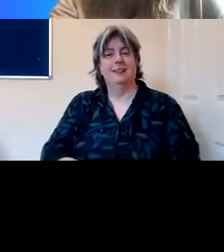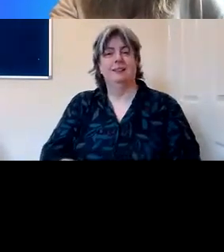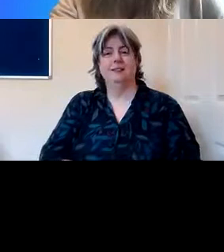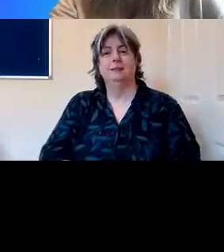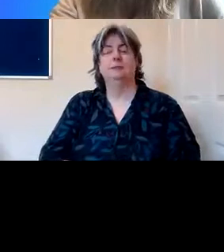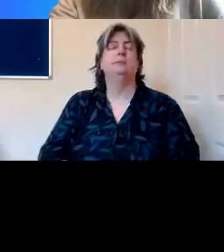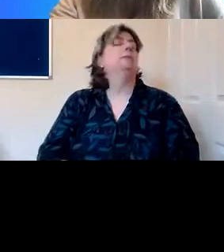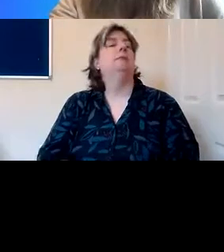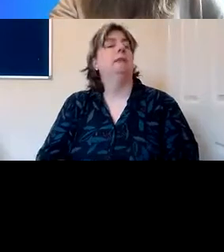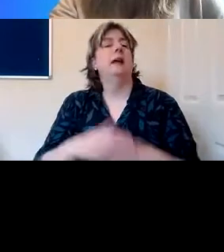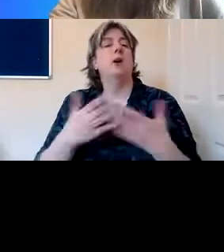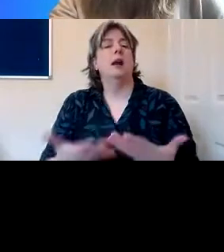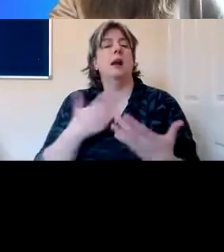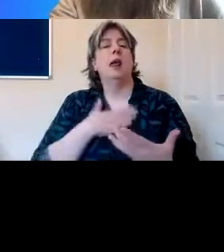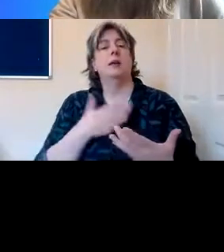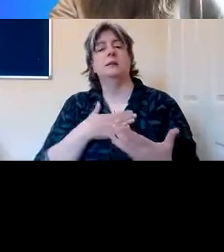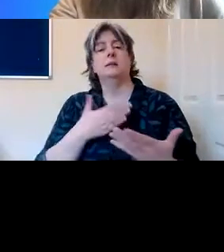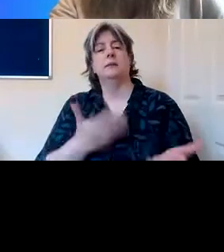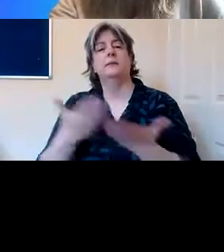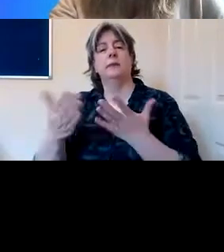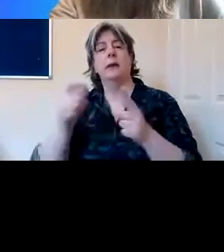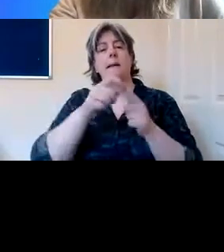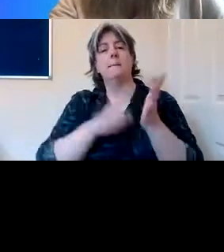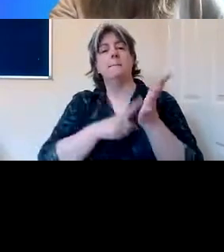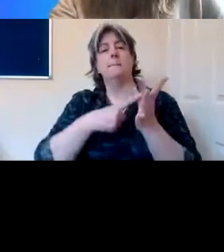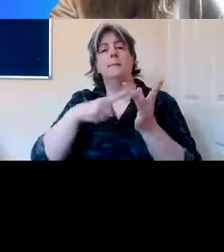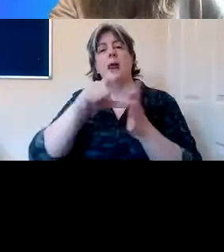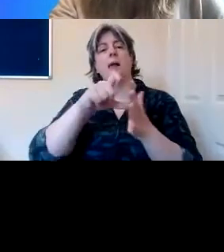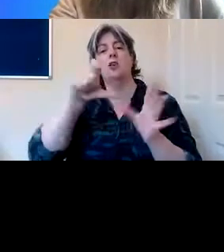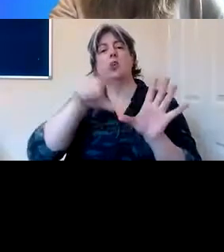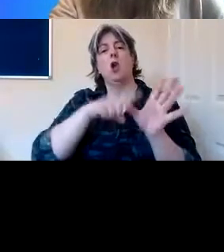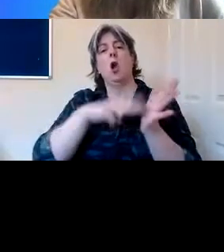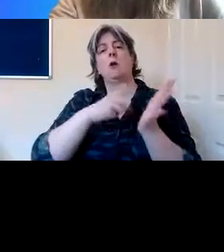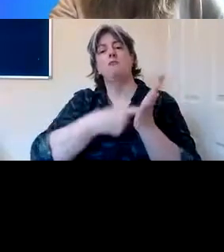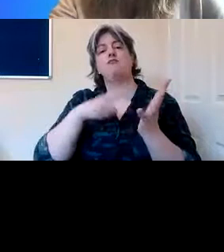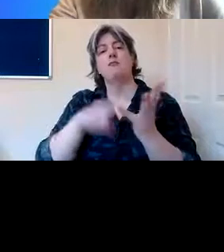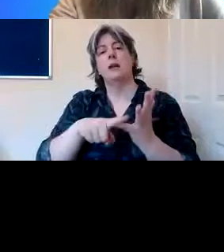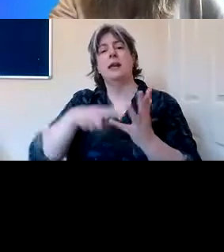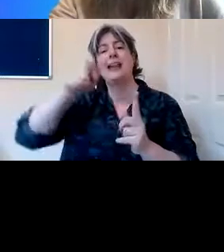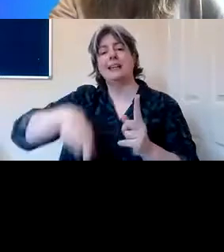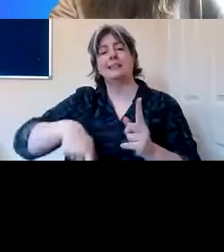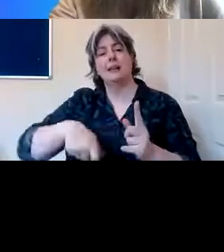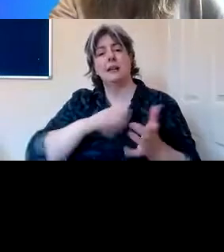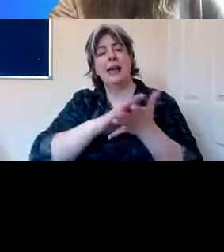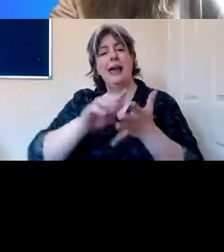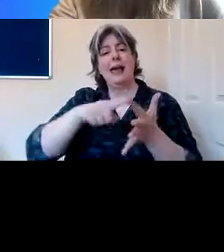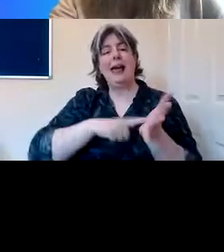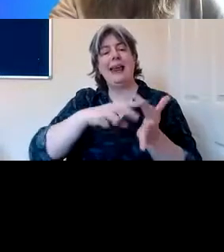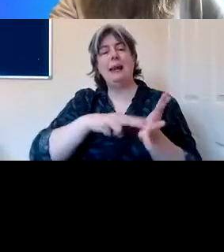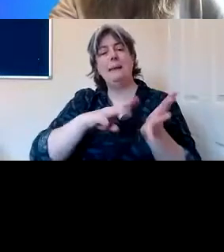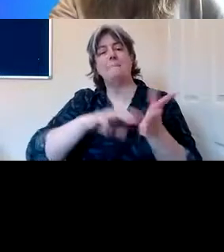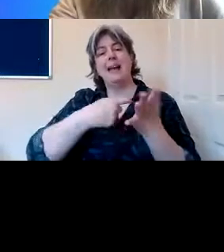I'd like to hand over now to Plaid Cymru candidate Helen Mary Jones. Thank you very much, and I'm very grateful to you